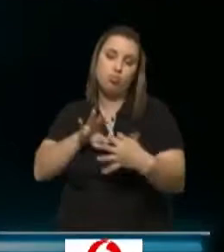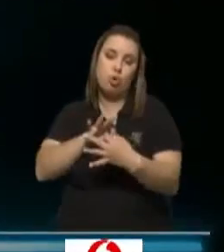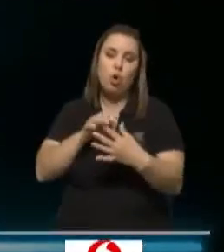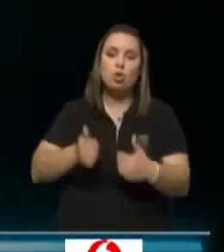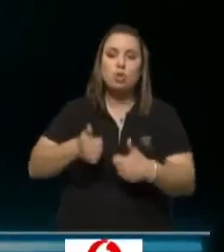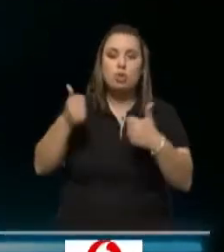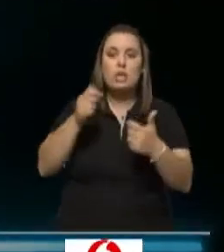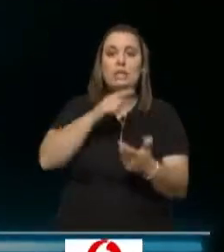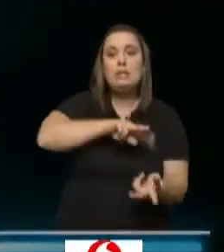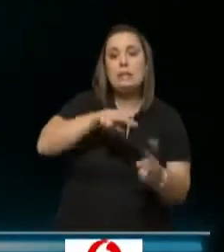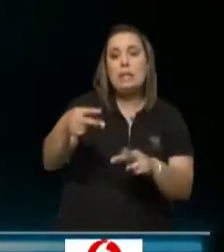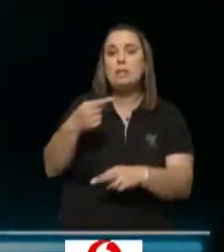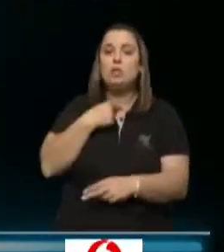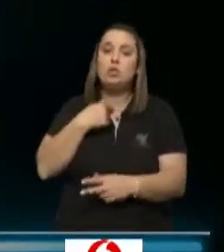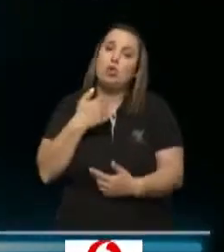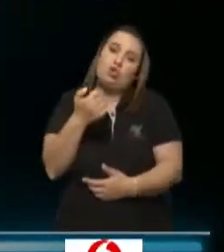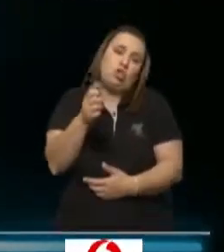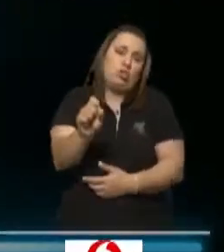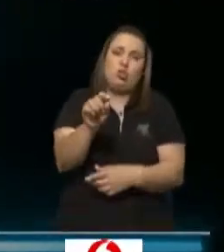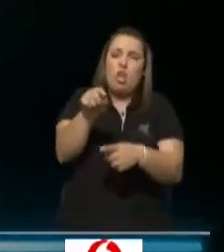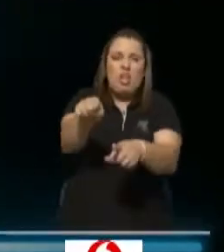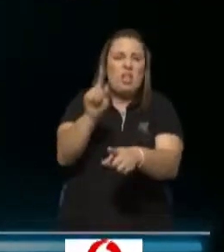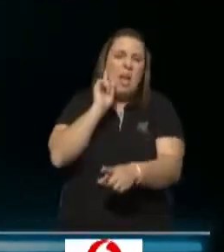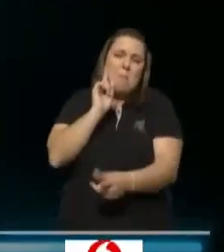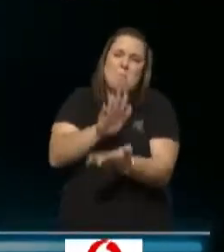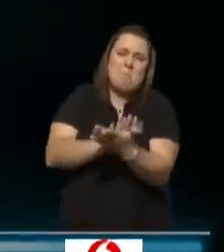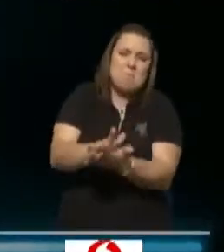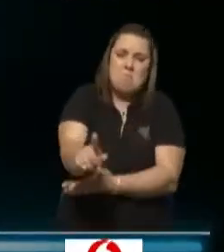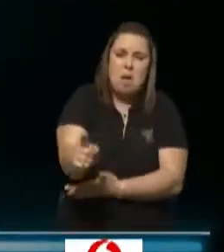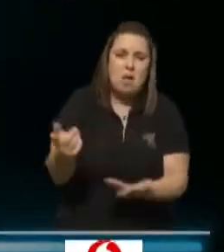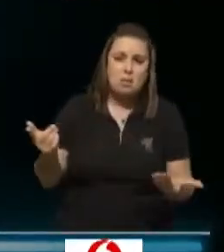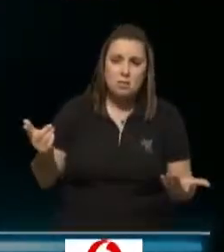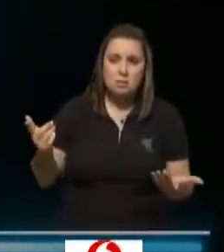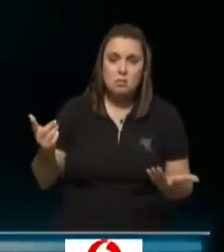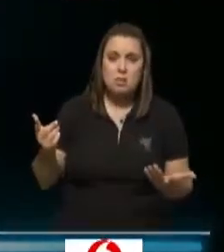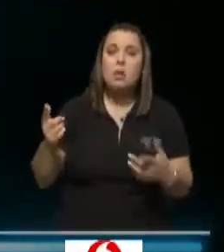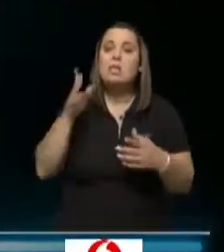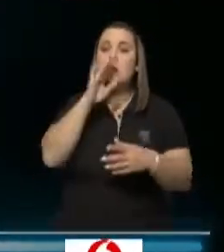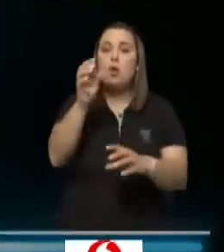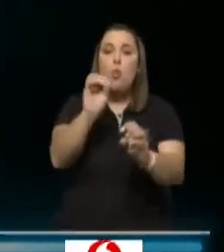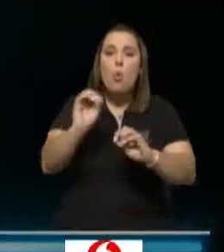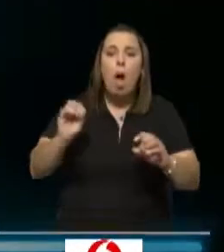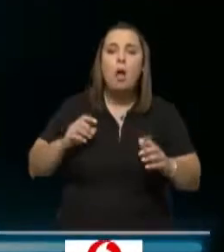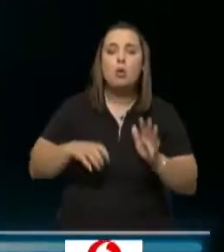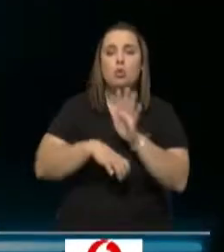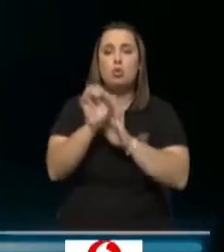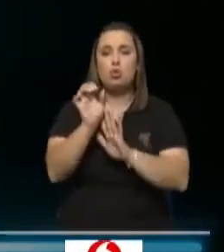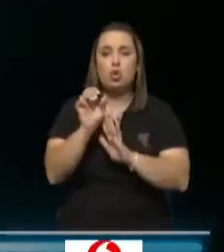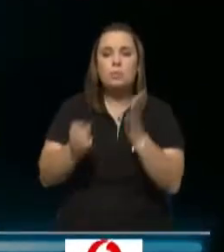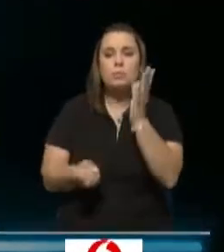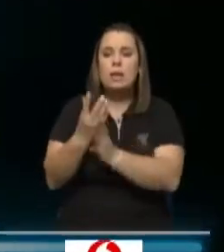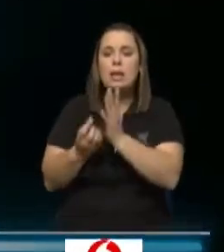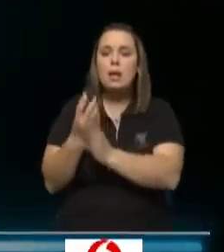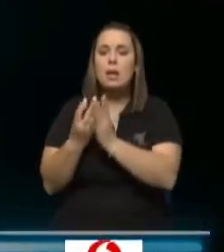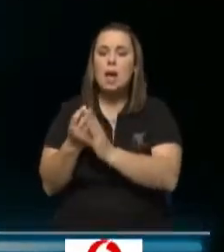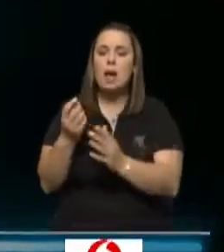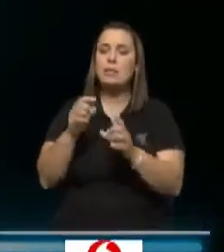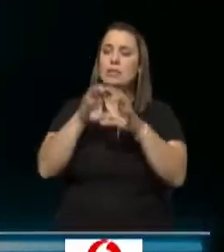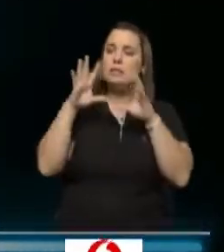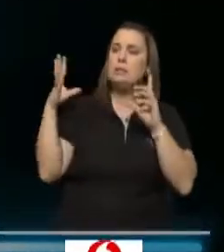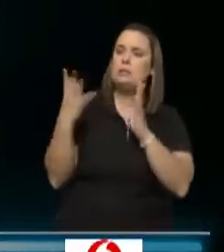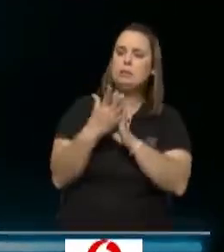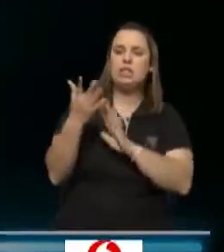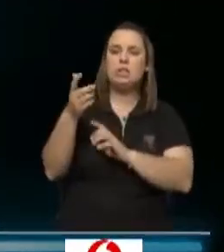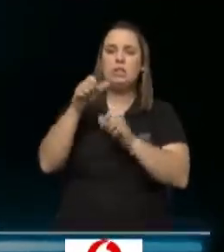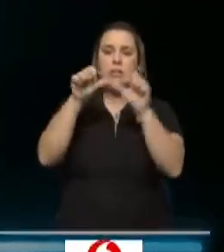the country is going to be connected to the success in the digital transition. If there are no conditions for investment to